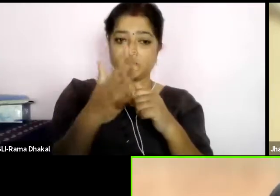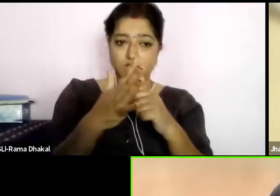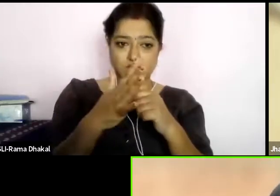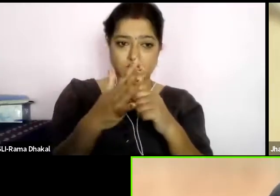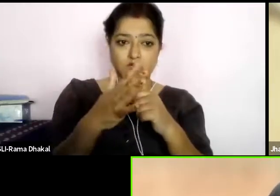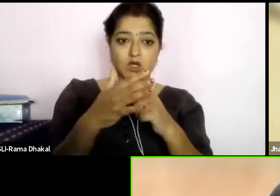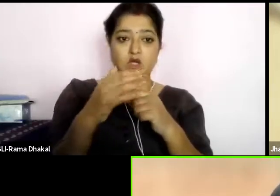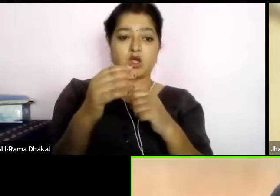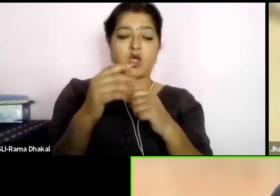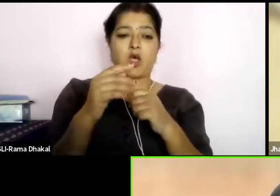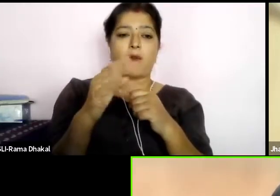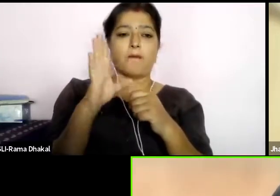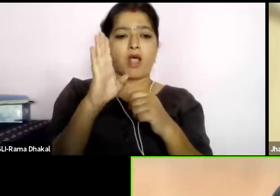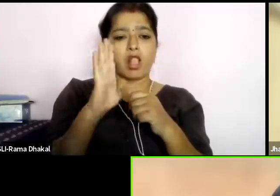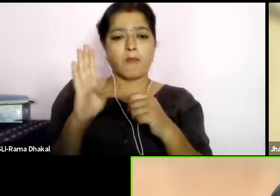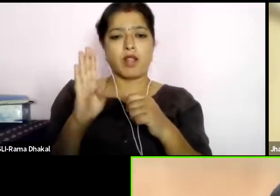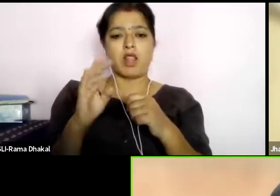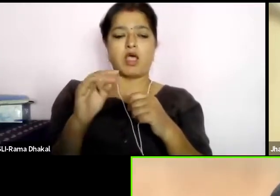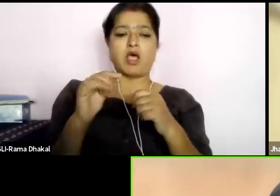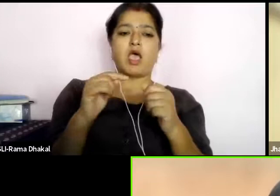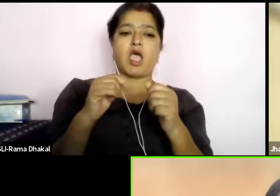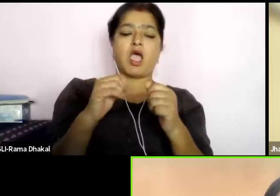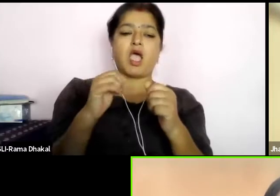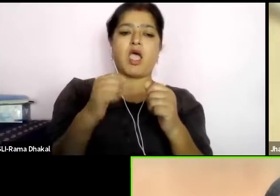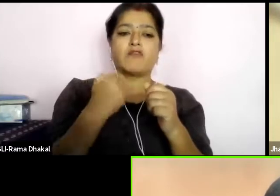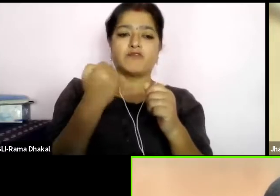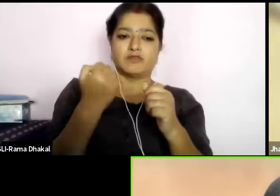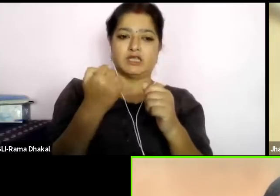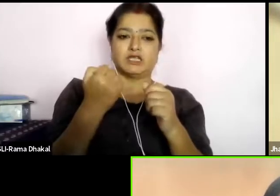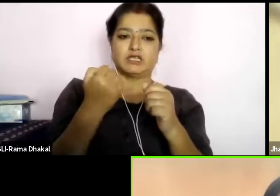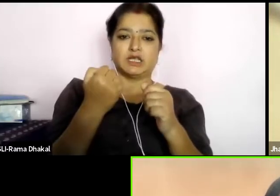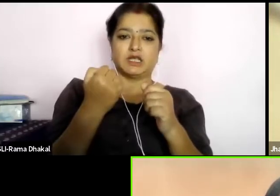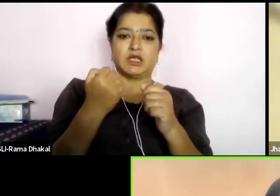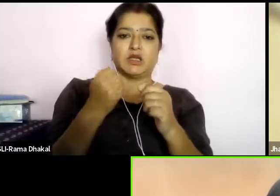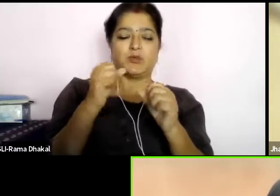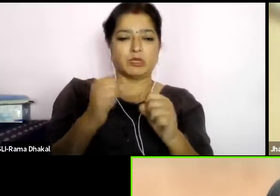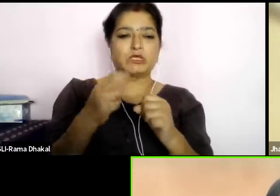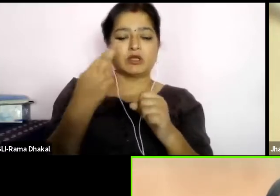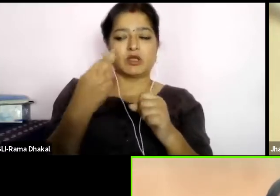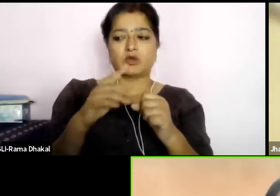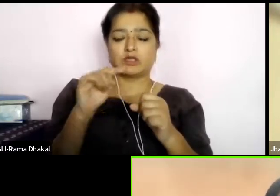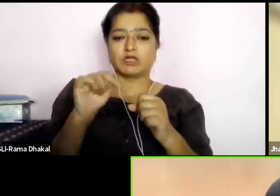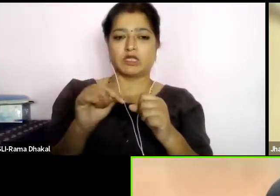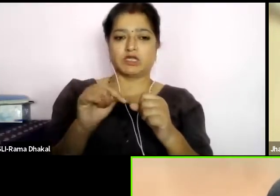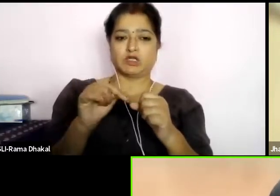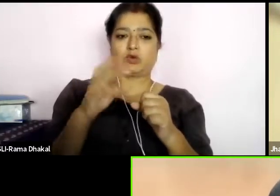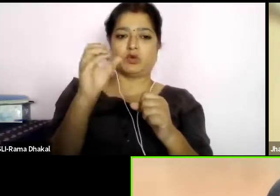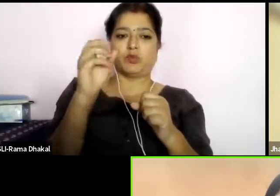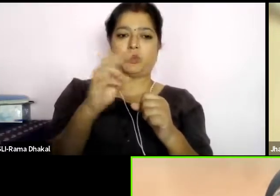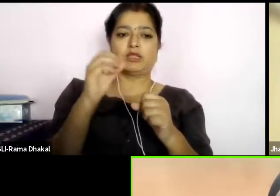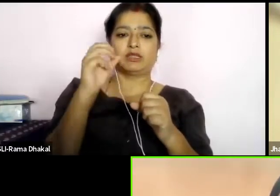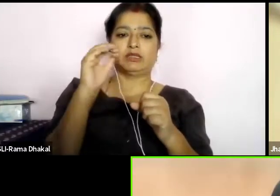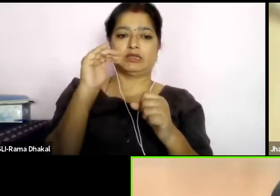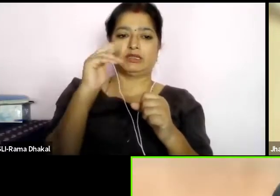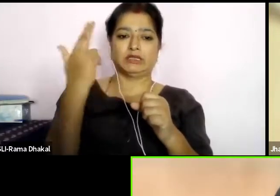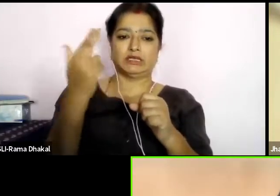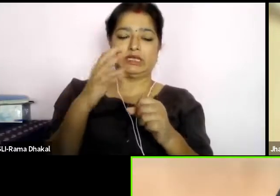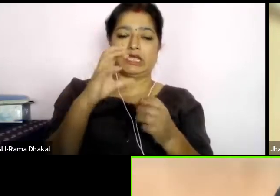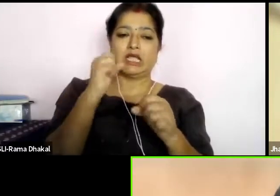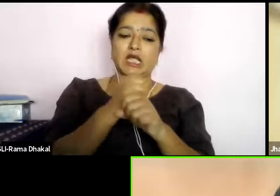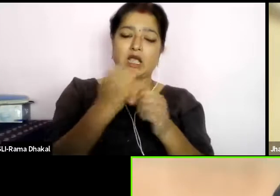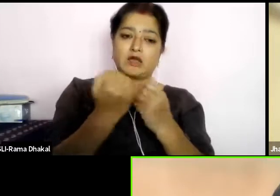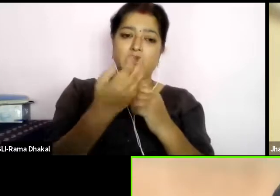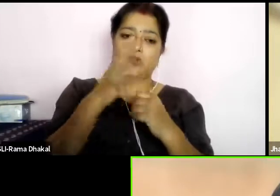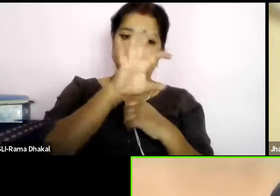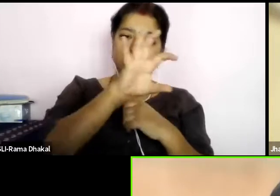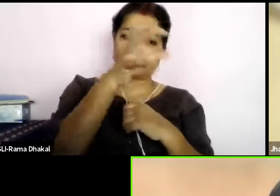friendly to them. This is how they are resisting and coping at the local level. So I just wanted to flag out with